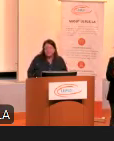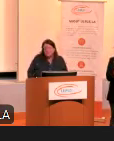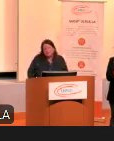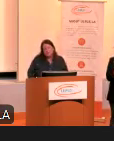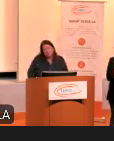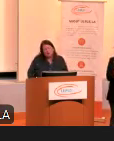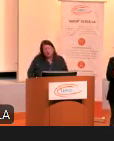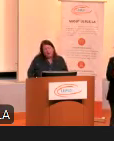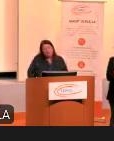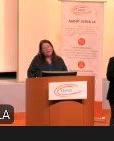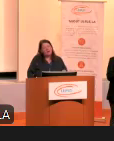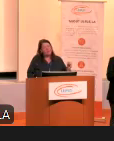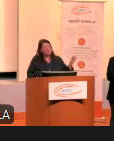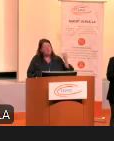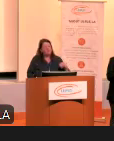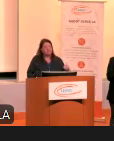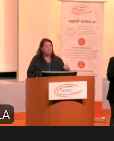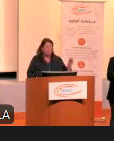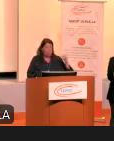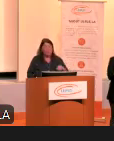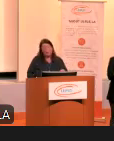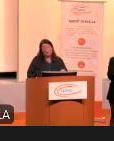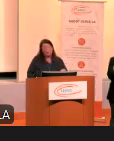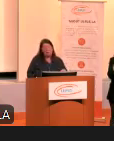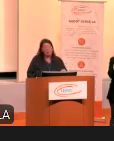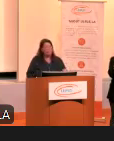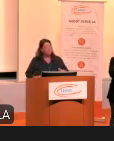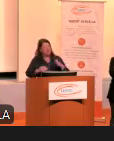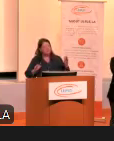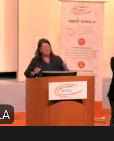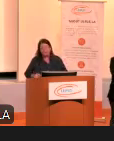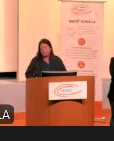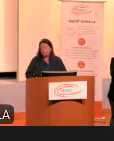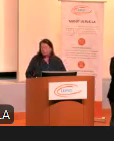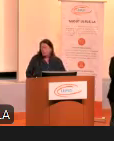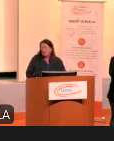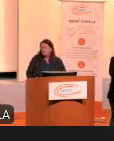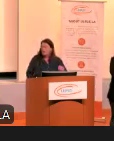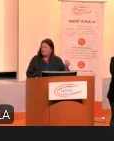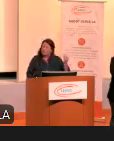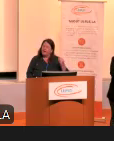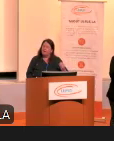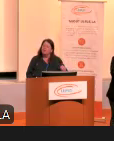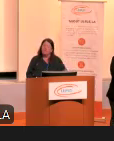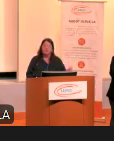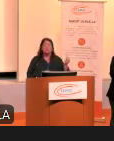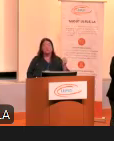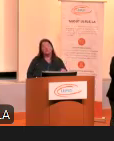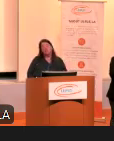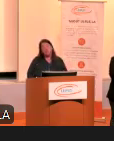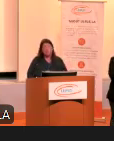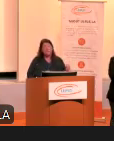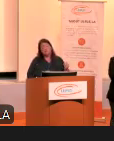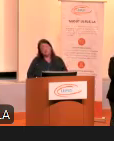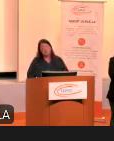models. So again, these are things that we're working on right now as a field, trying to find maybe some